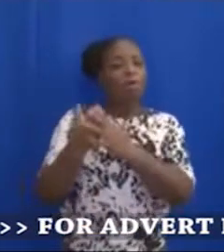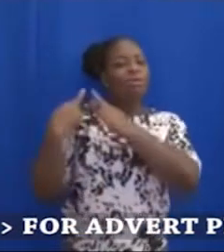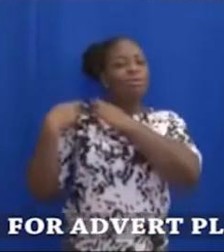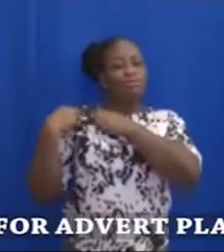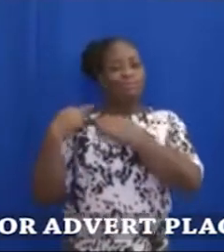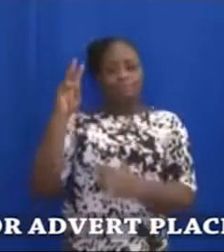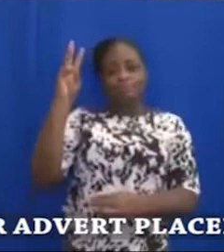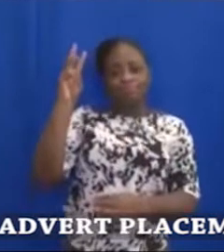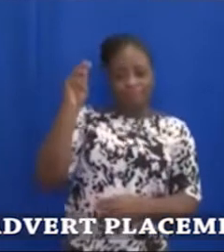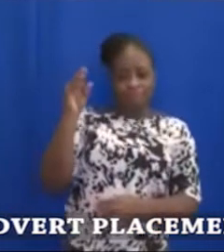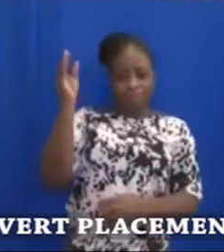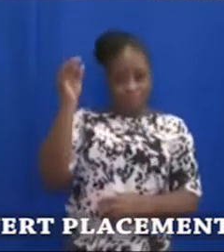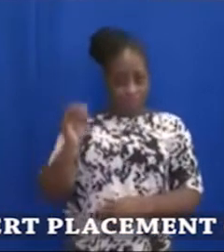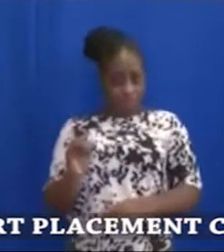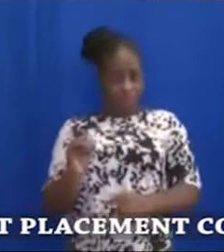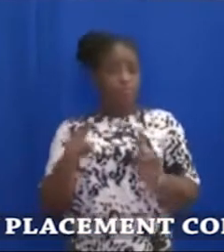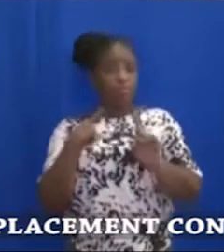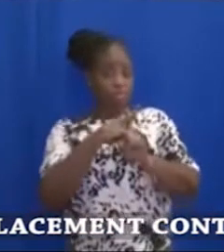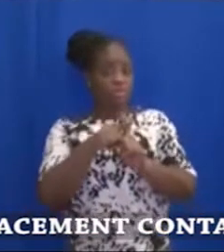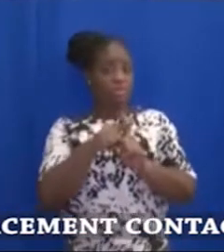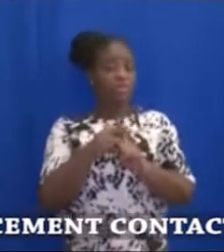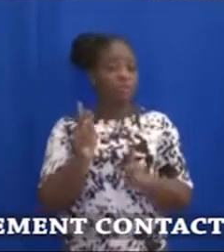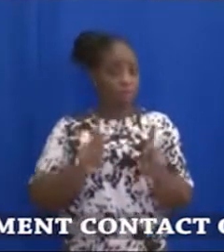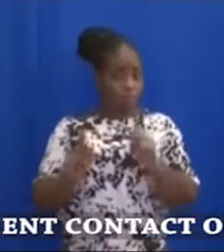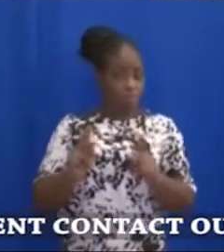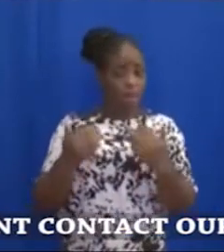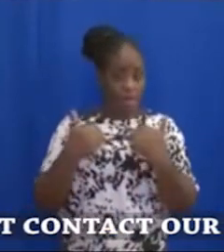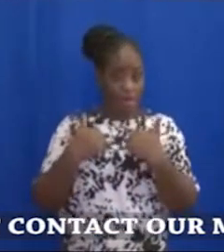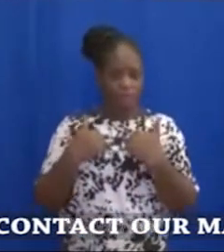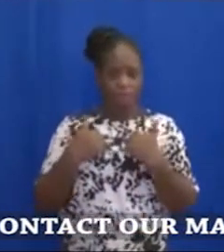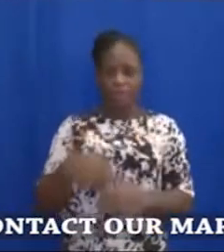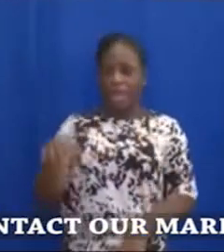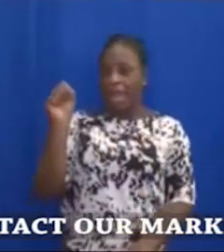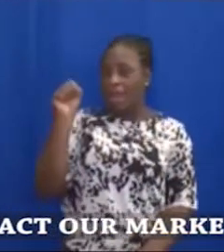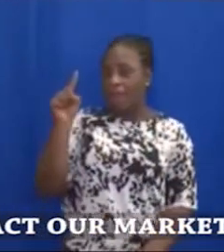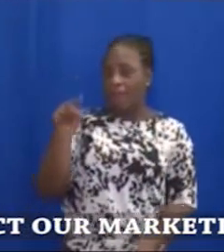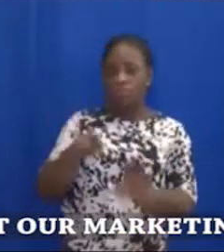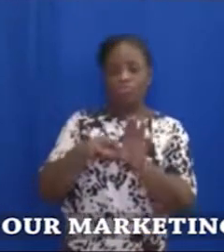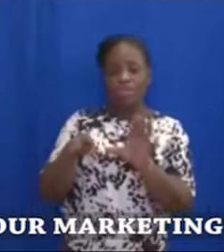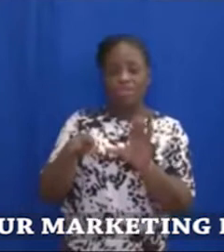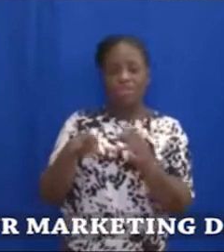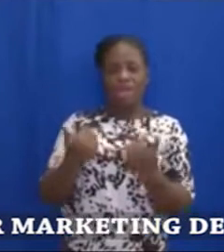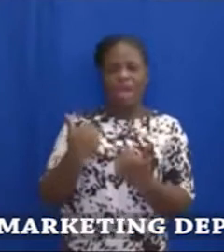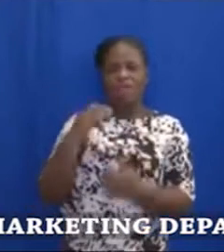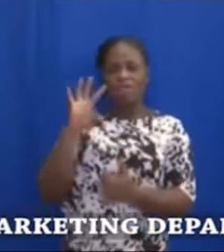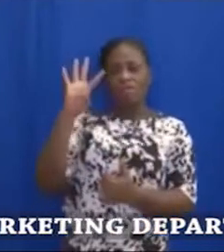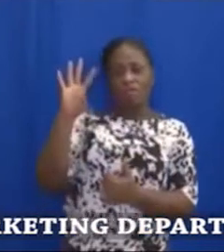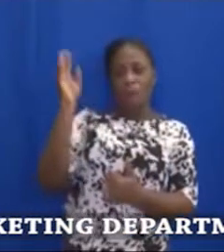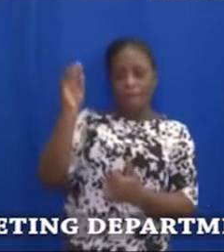of active cases. The remaining 11 regions make up 4% of the